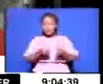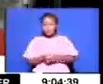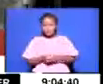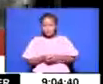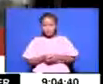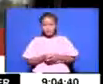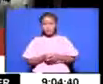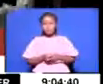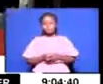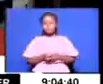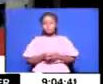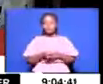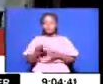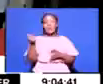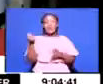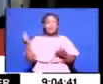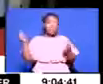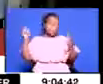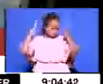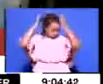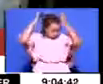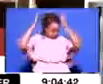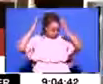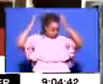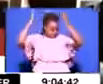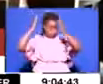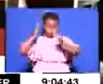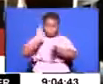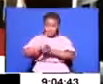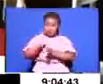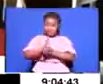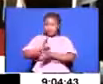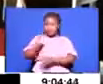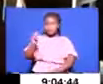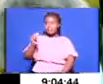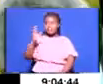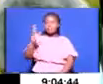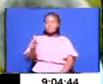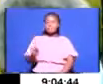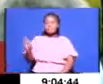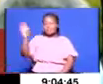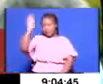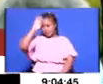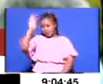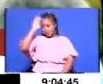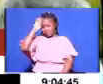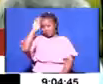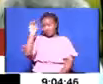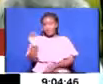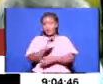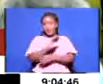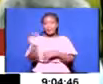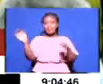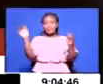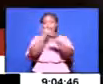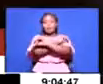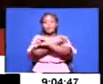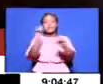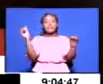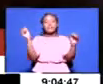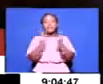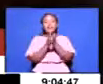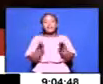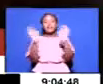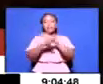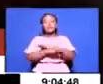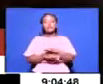While Bishop Christopher Ruto of the Anglican Church Eldoret Diocese is calling on the president and his deputy to